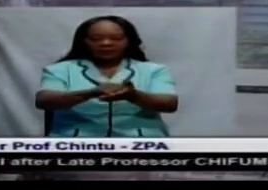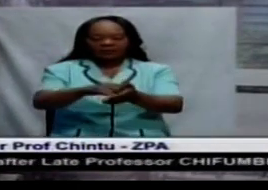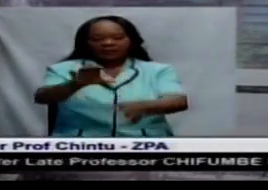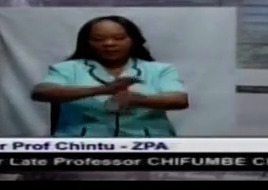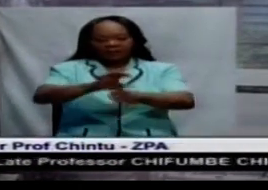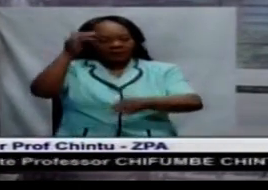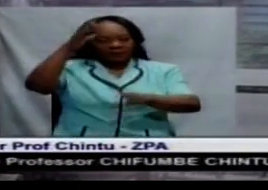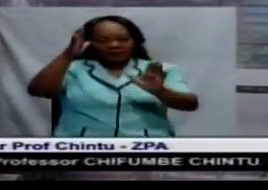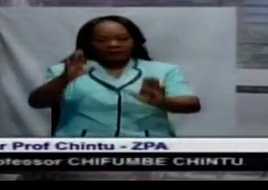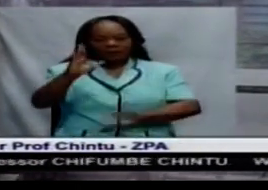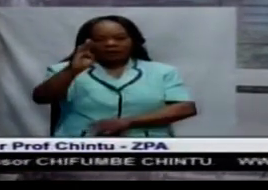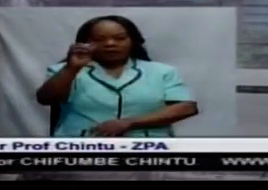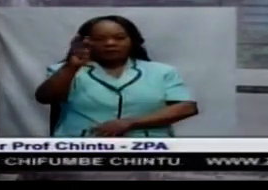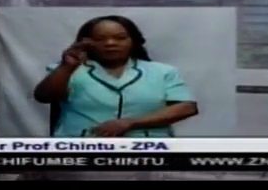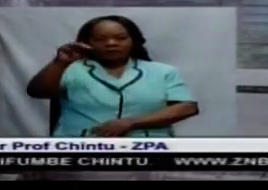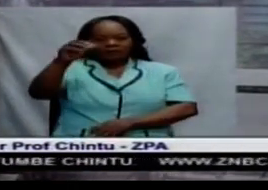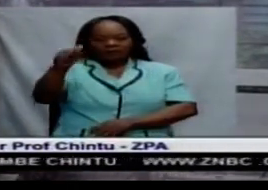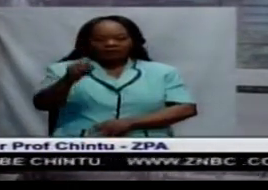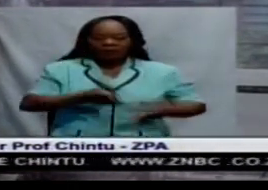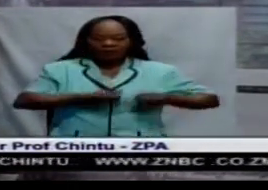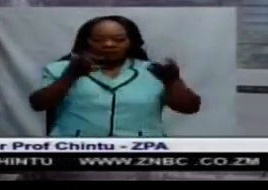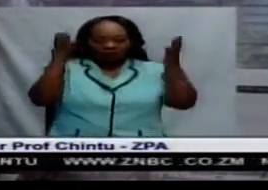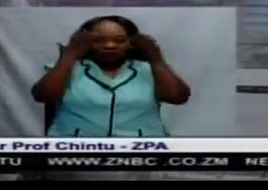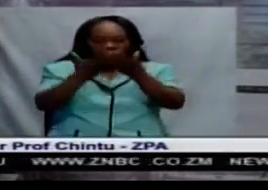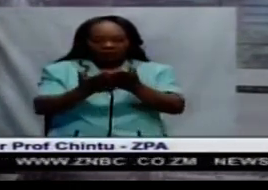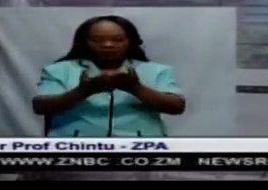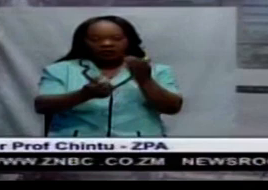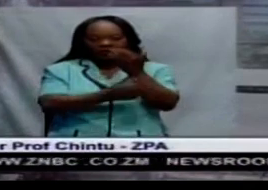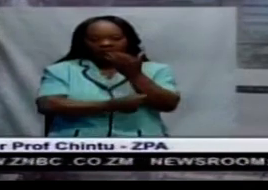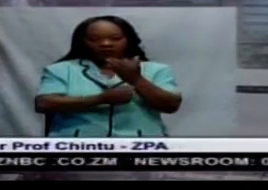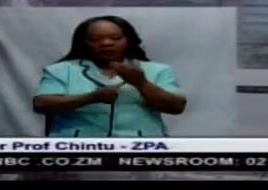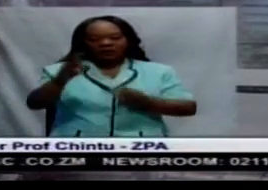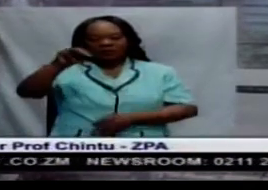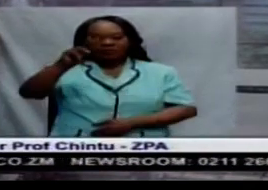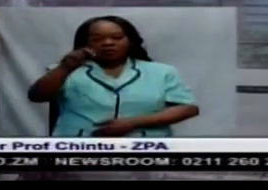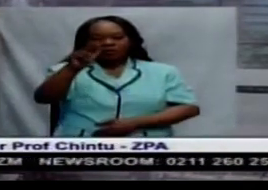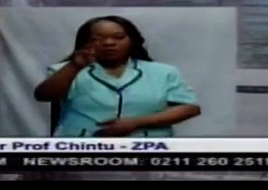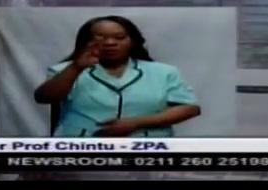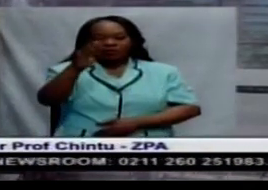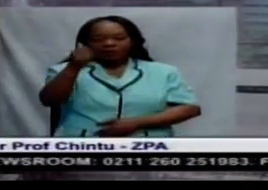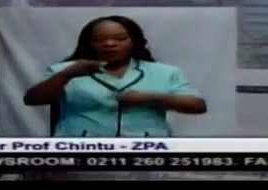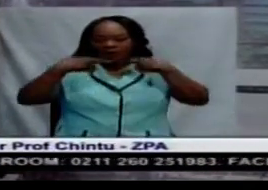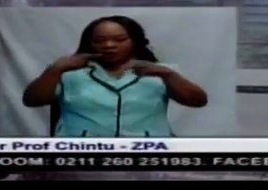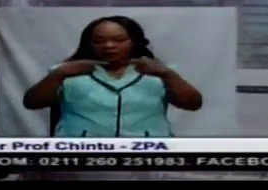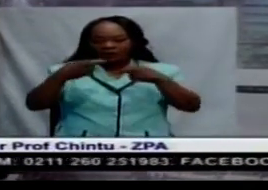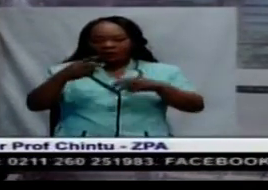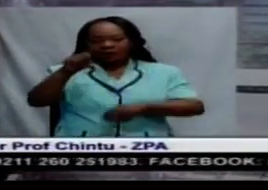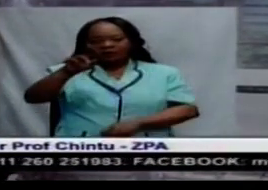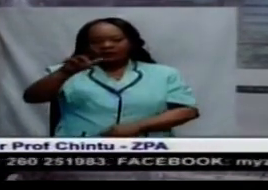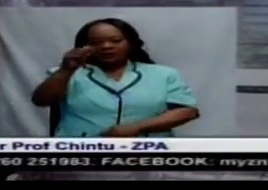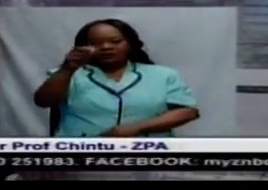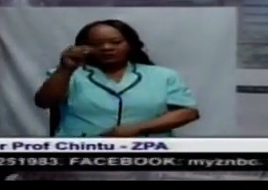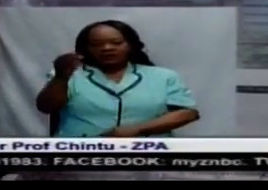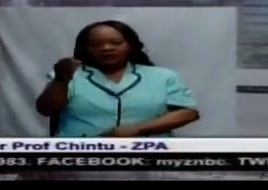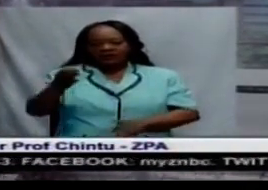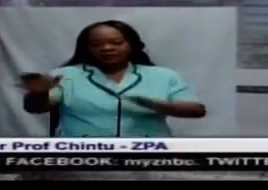Copperbelt Minister Bowman Lusambo has expressed concern over the state of infrastructure at Mukuba Hotel and the trade fair grounds in Dola.